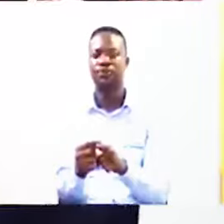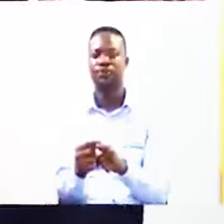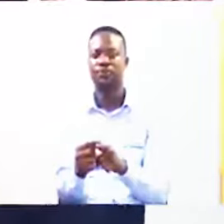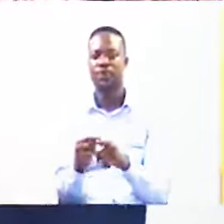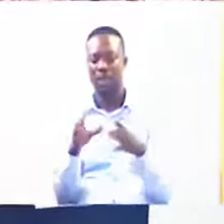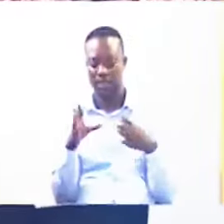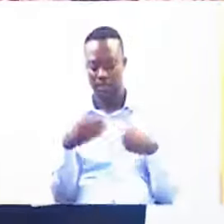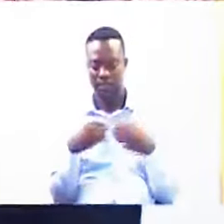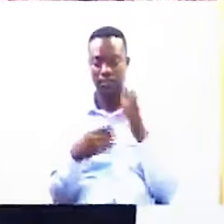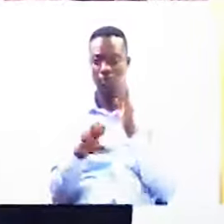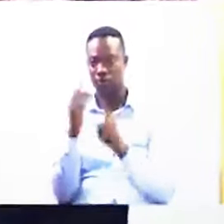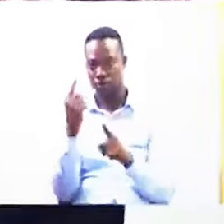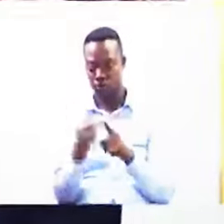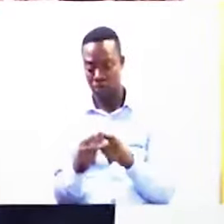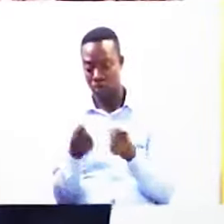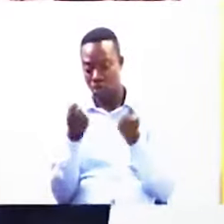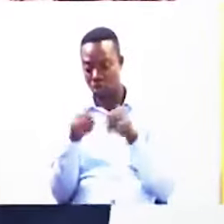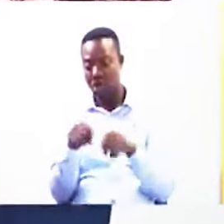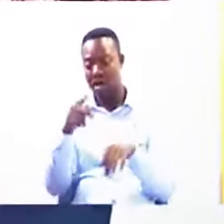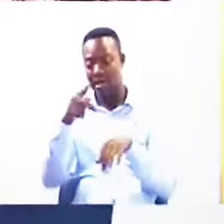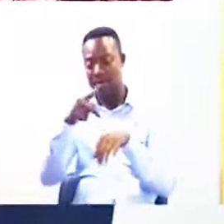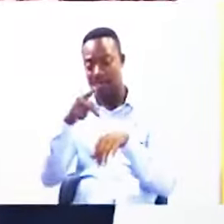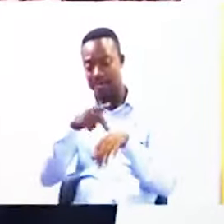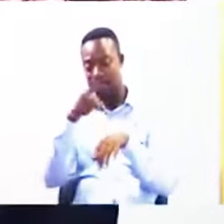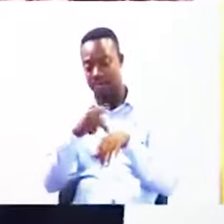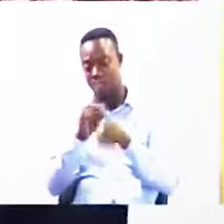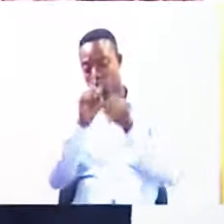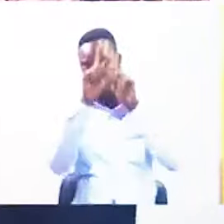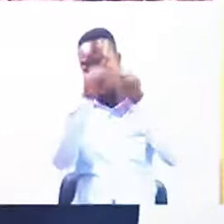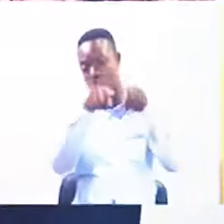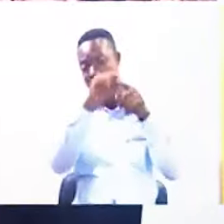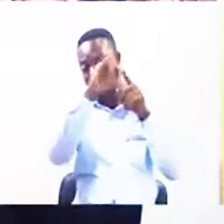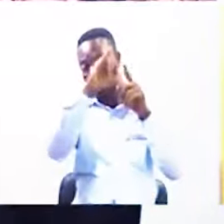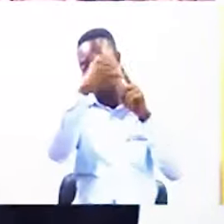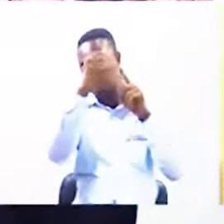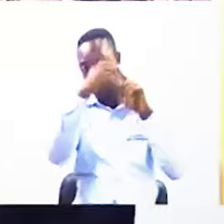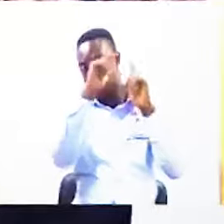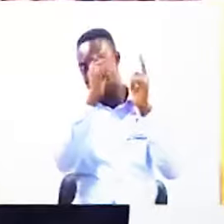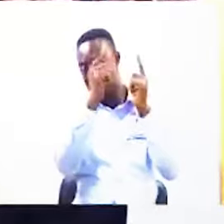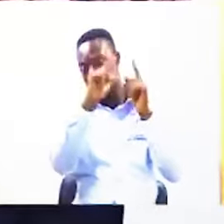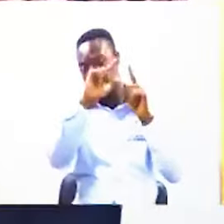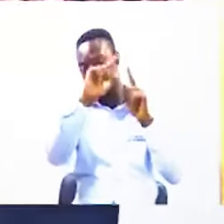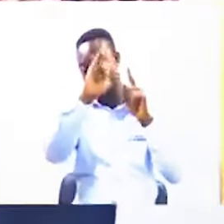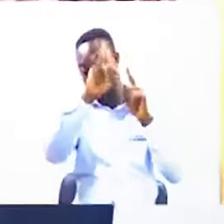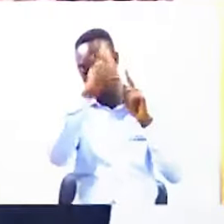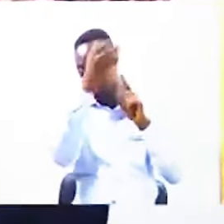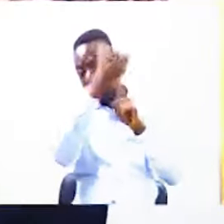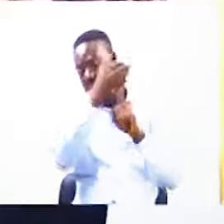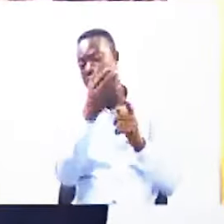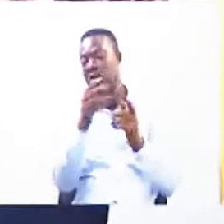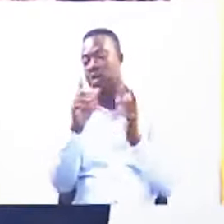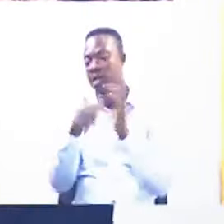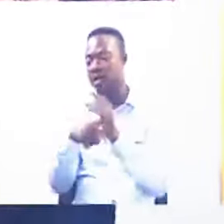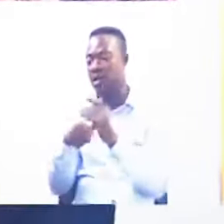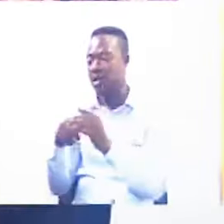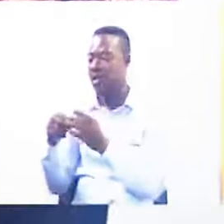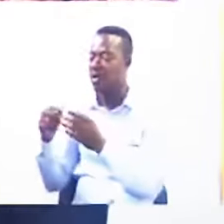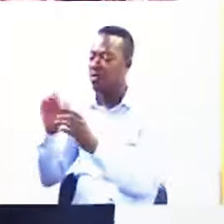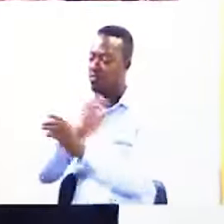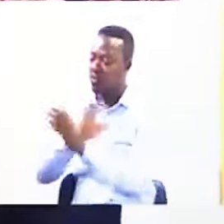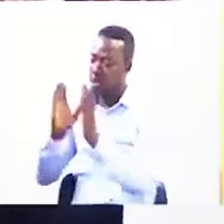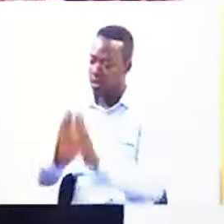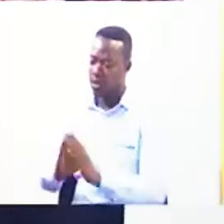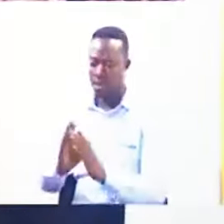when Peter went up to Jerusalem, the circumcised believers criticized him.